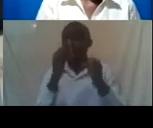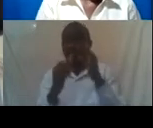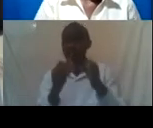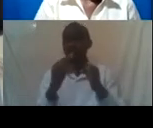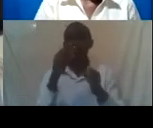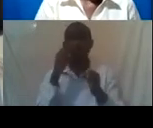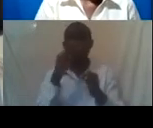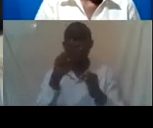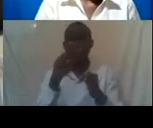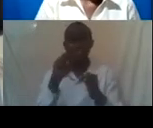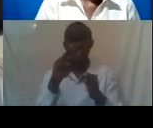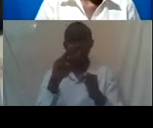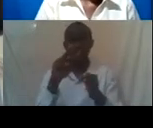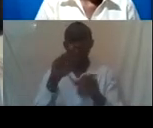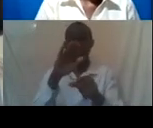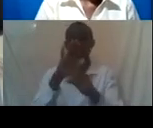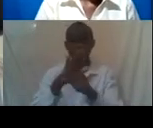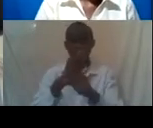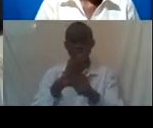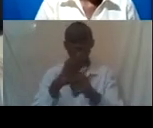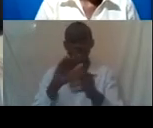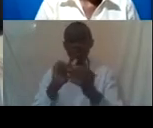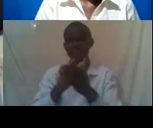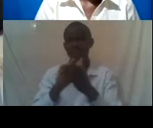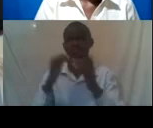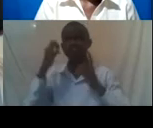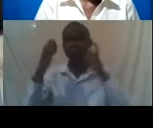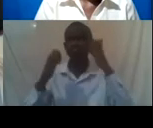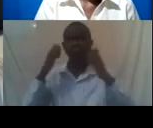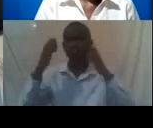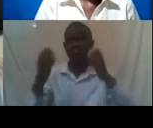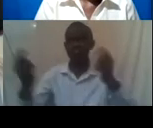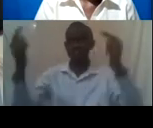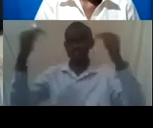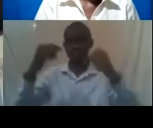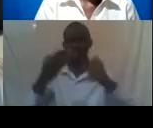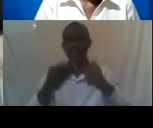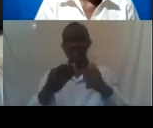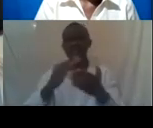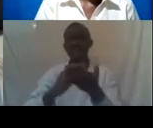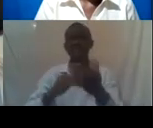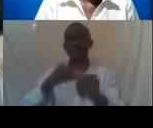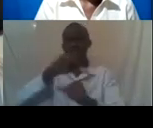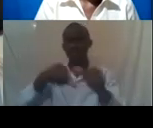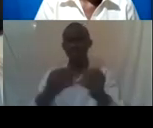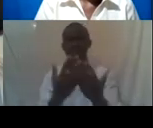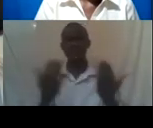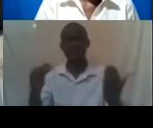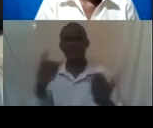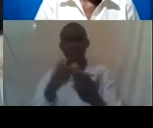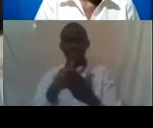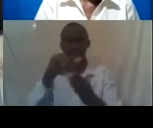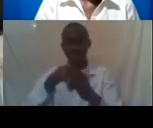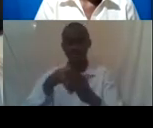of emotions coming out there, some of them are about the things that are in policy,